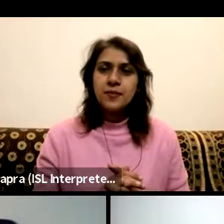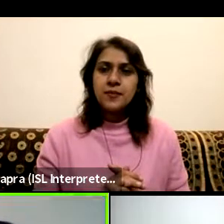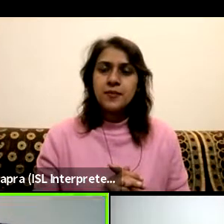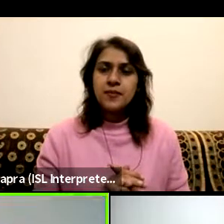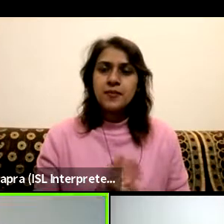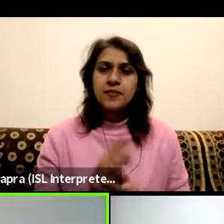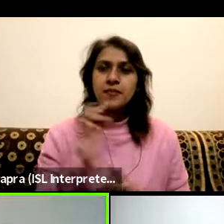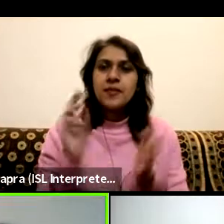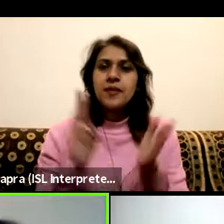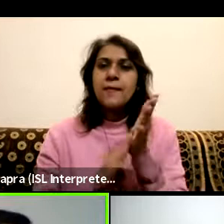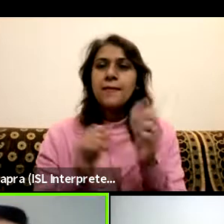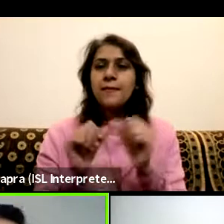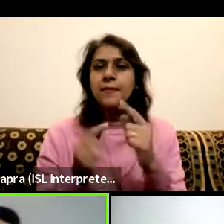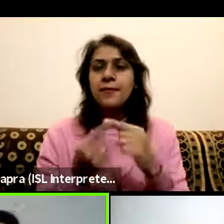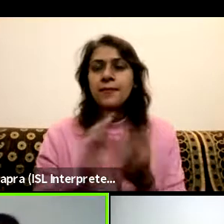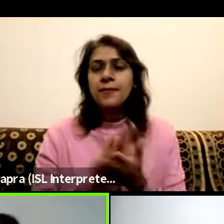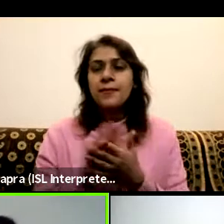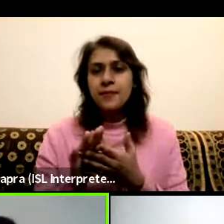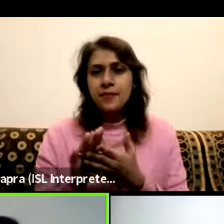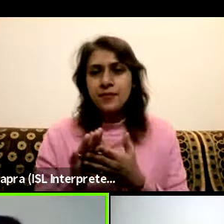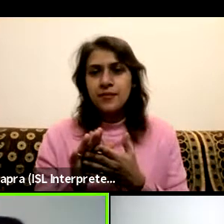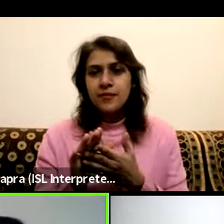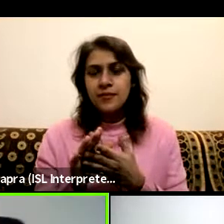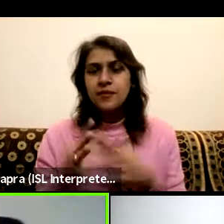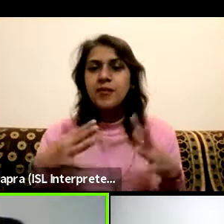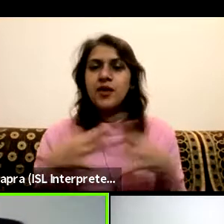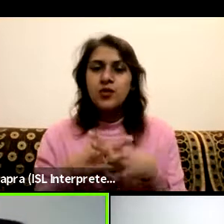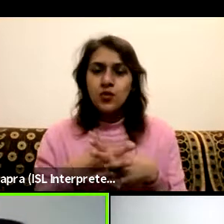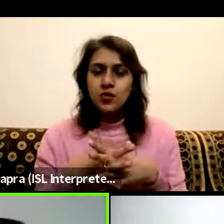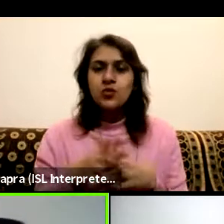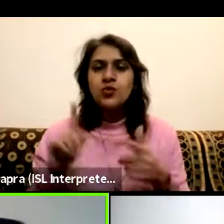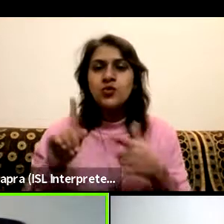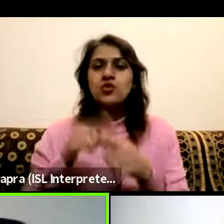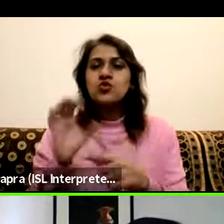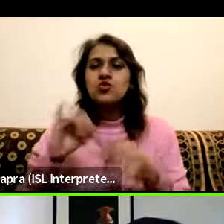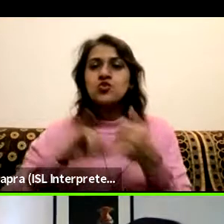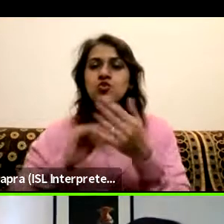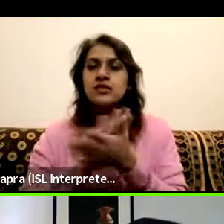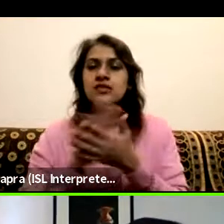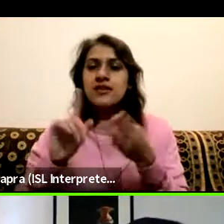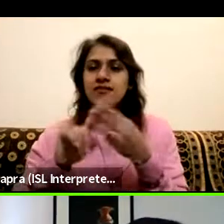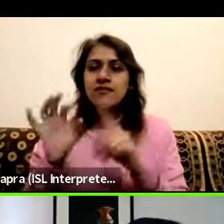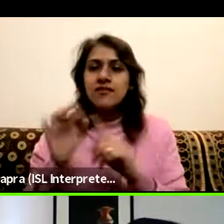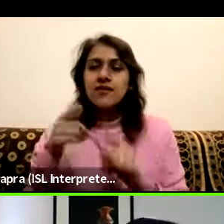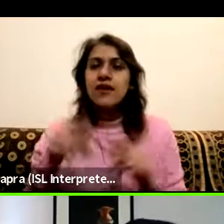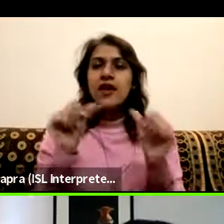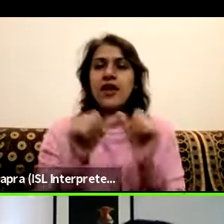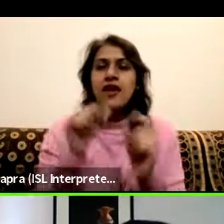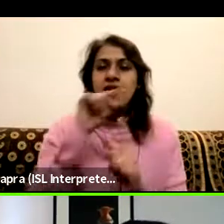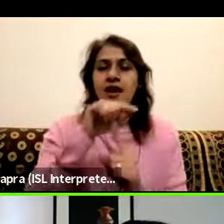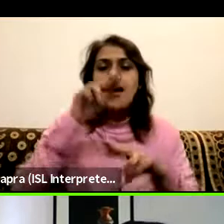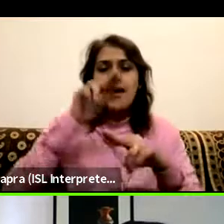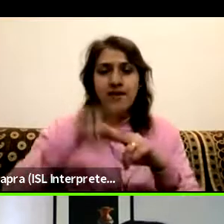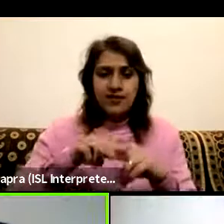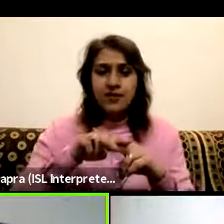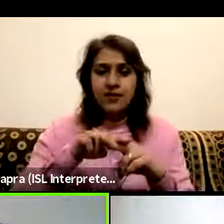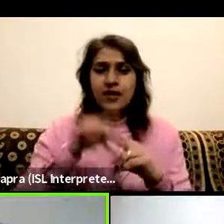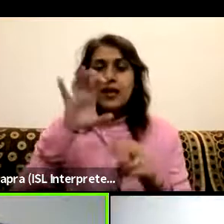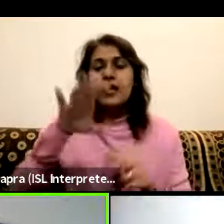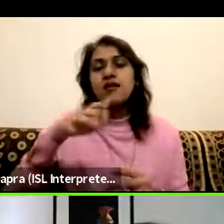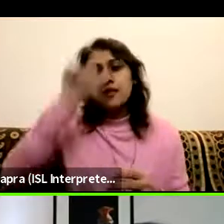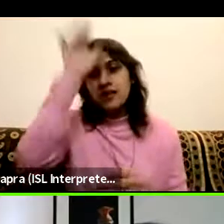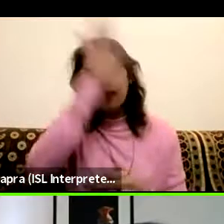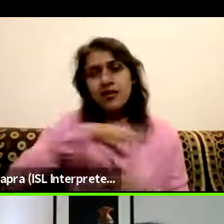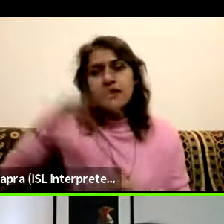Thank you, Arman. My name is Matthew Joseph. I am the country director for the American India Foundation. I'm based in